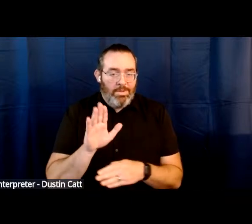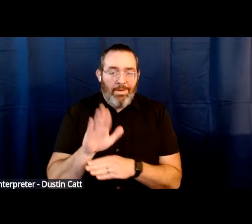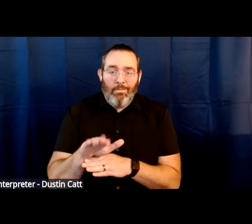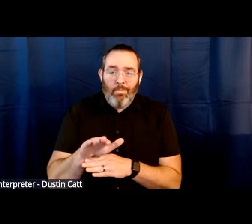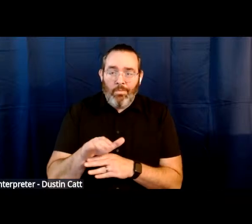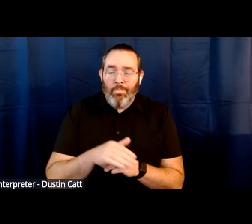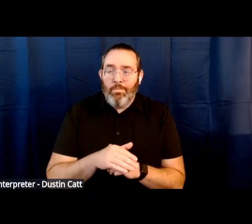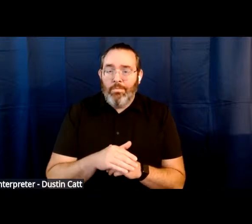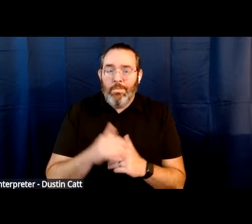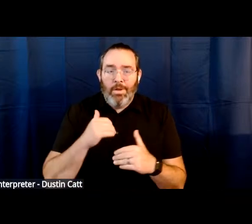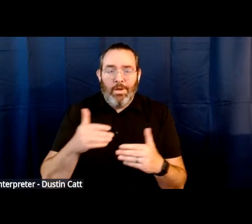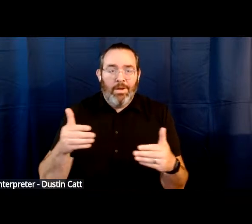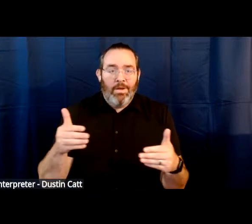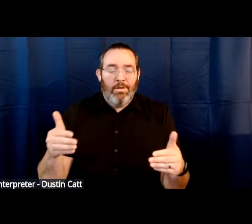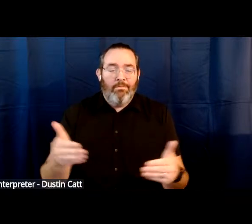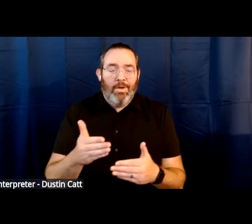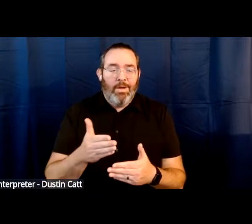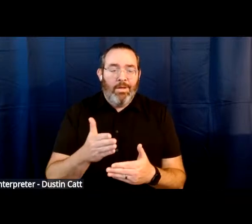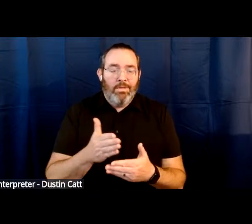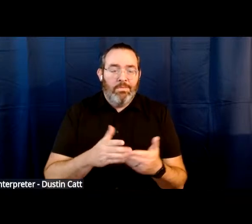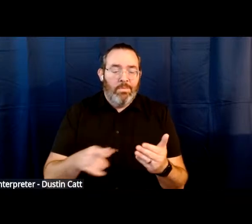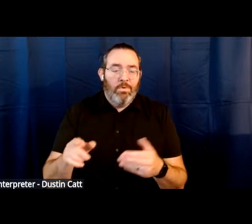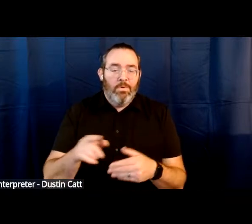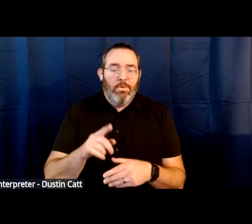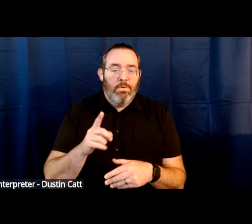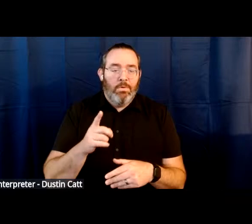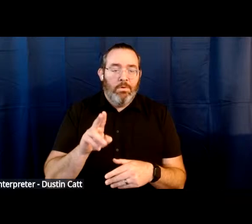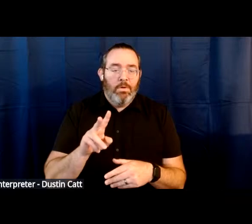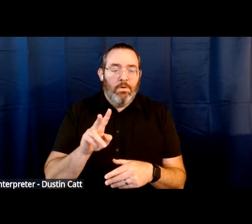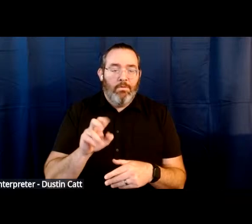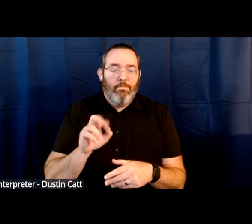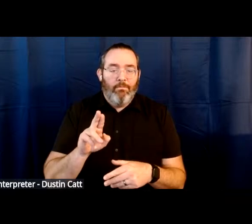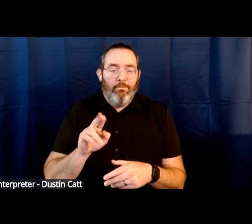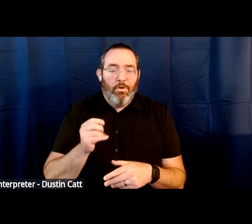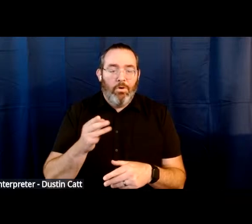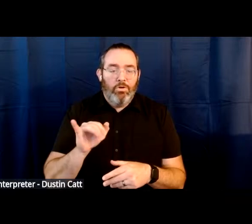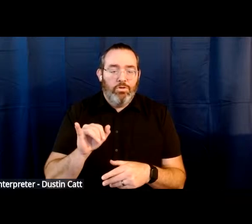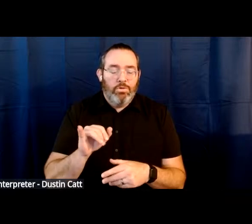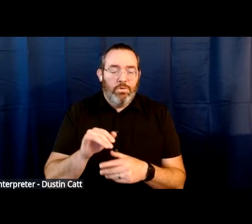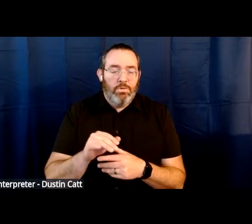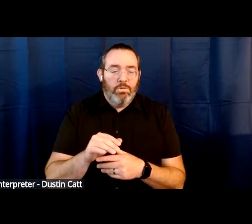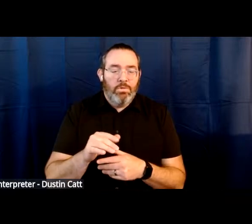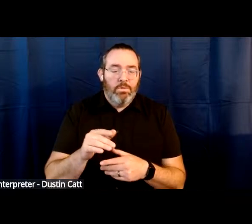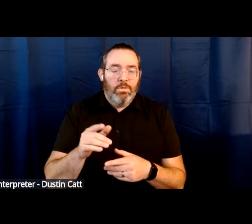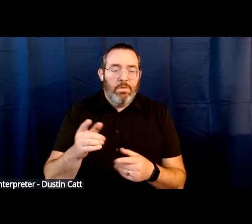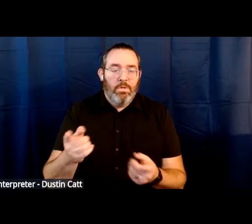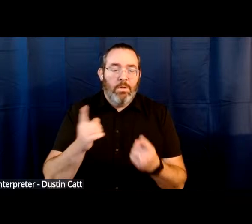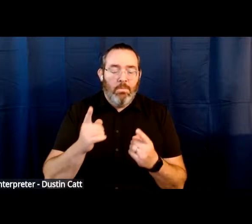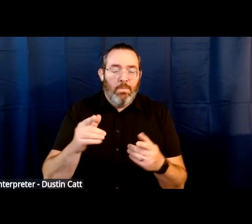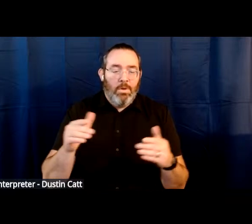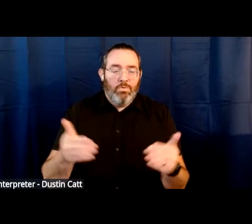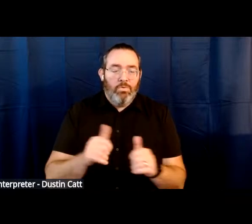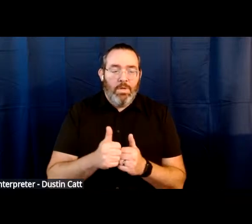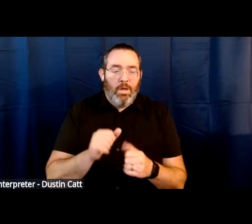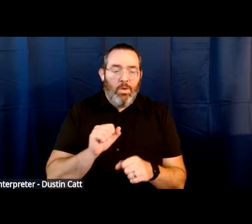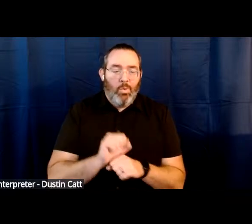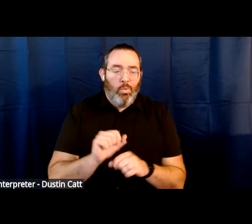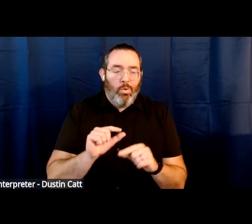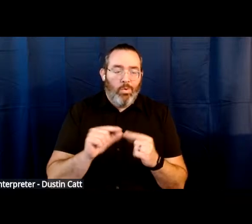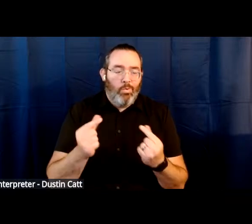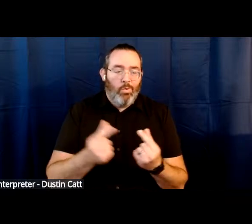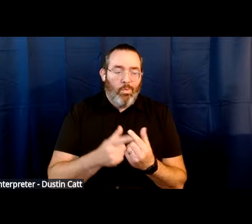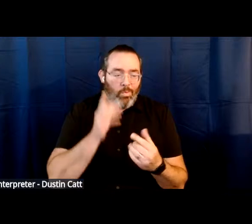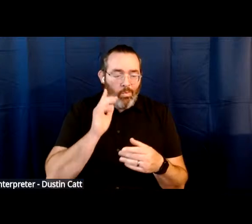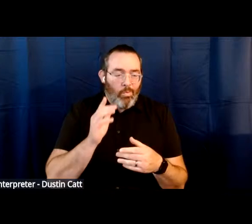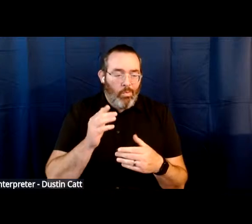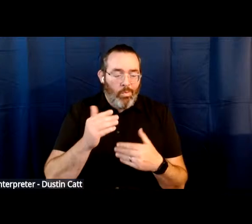I invite at this time Dr. Varshini Verdaraj and Dr. Jan Pinto to come to the stage to introduce how the working groups will function. And